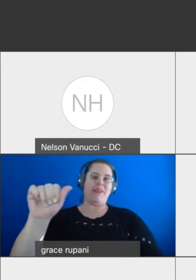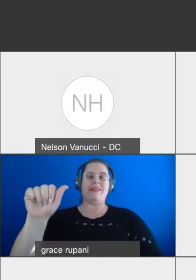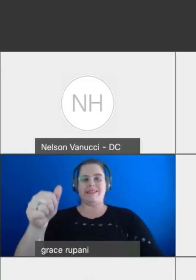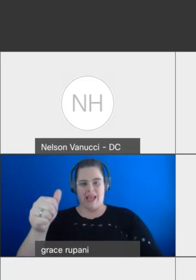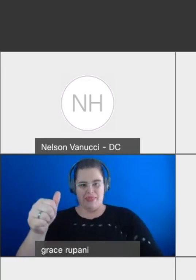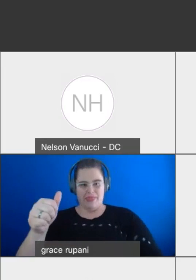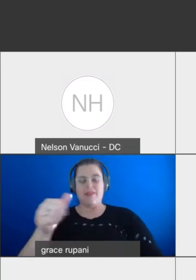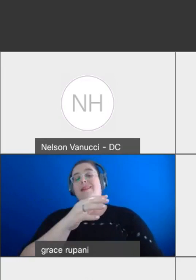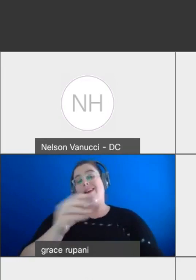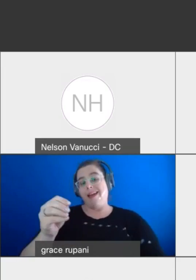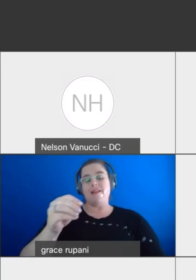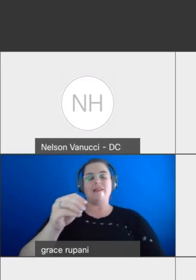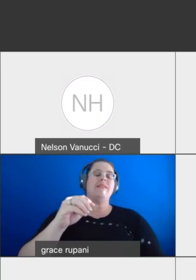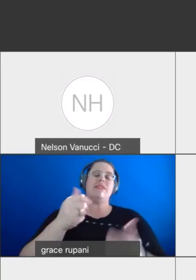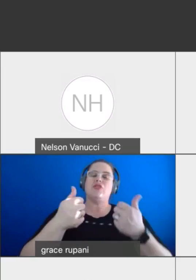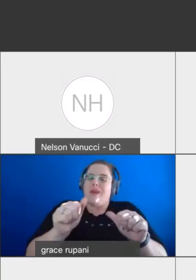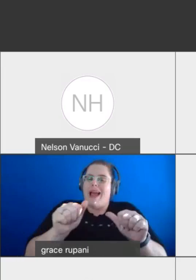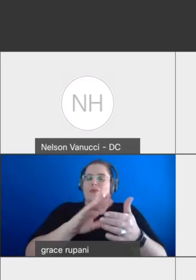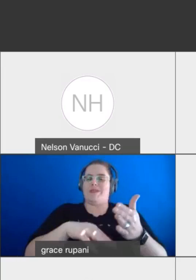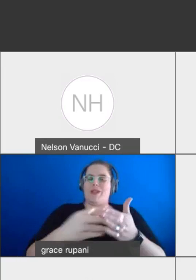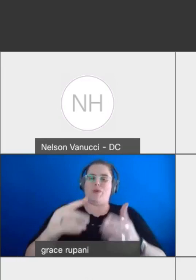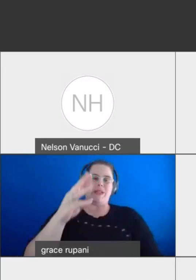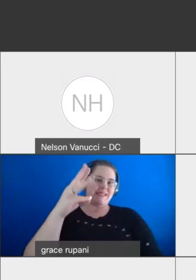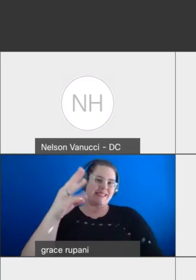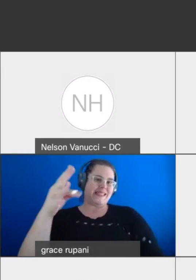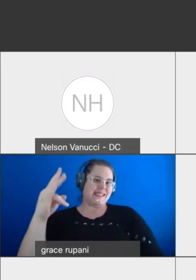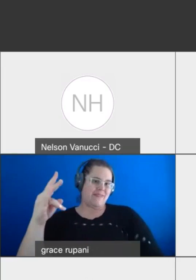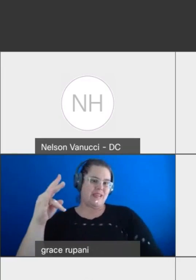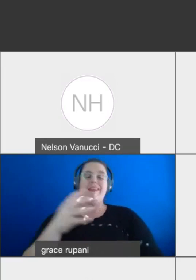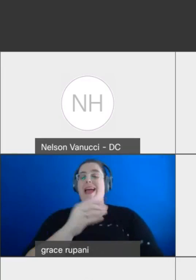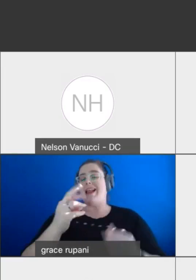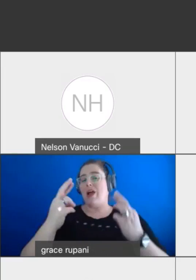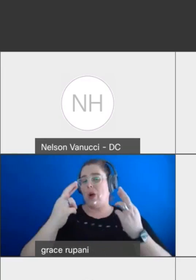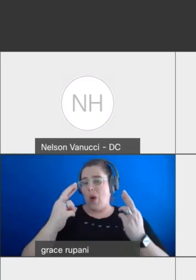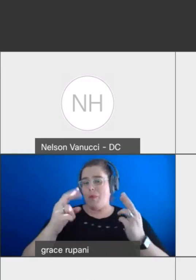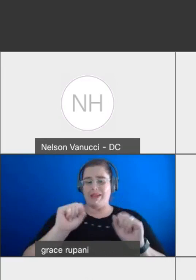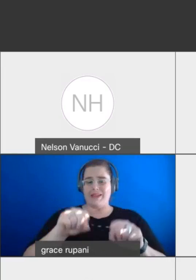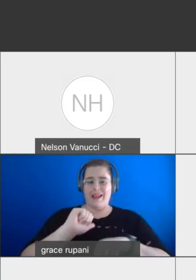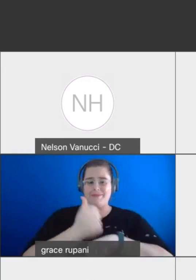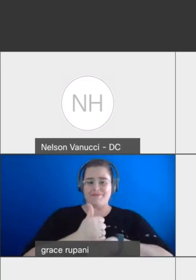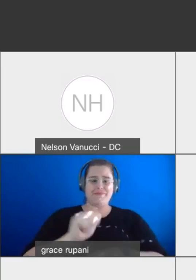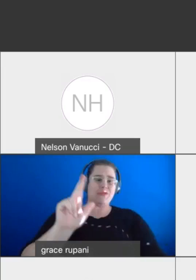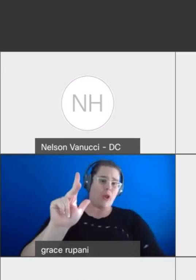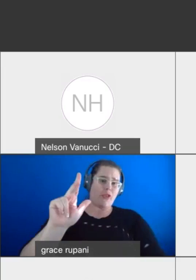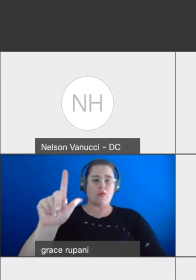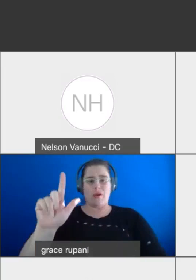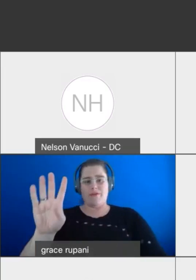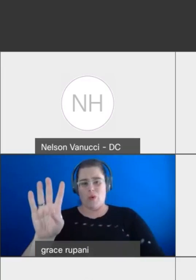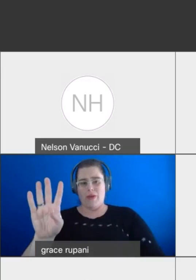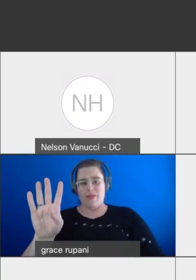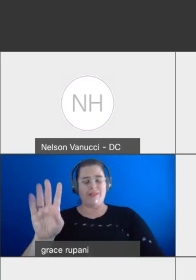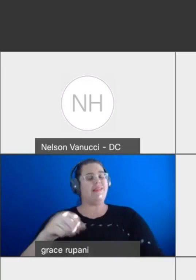scheduling as well. And they are hoping for the 23rd and 24th as well. They can only schedule so far in